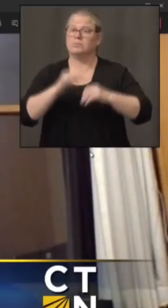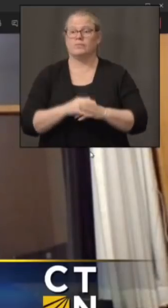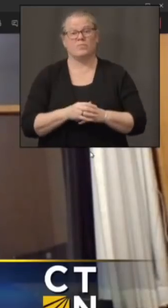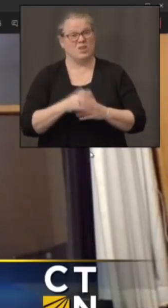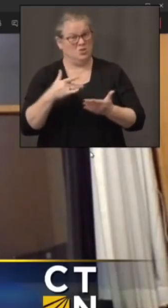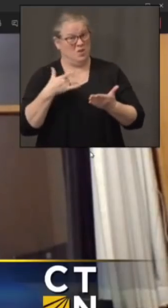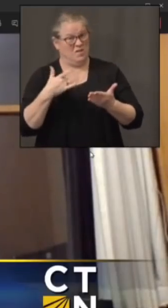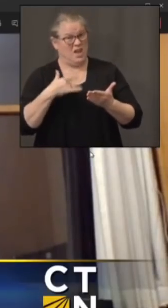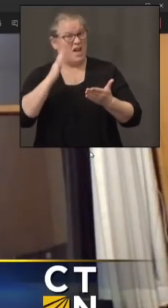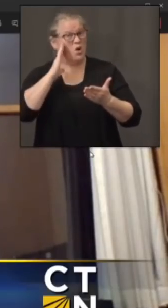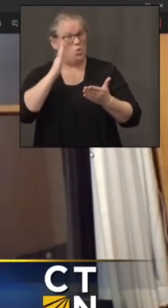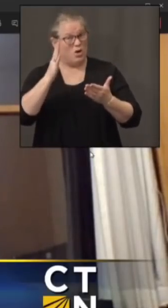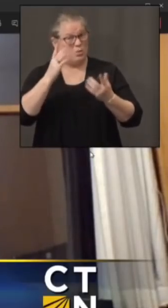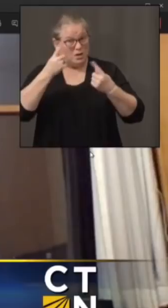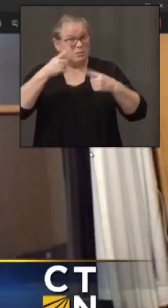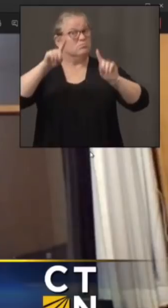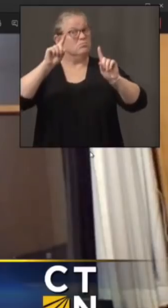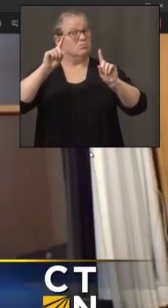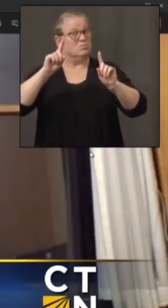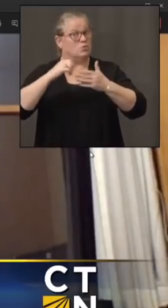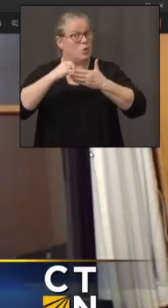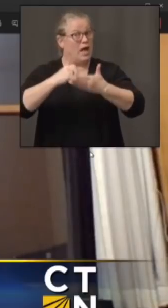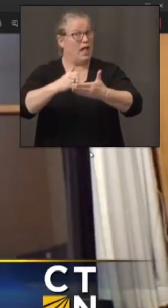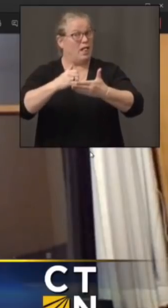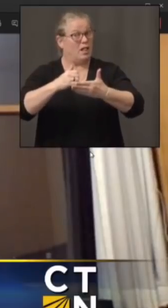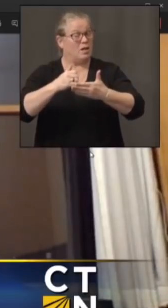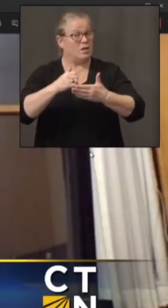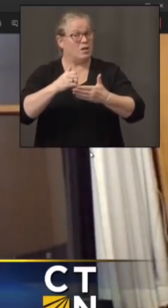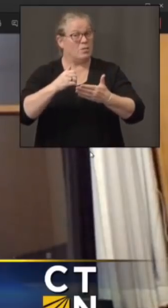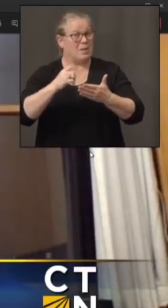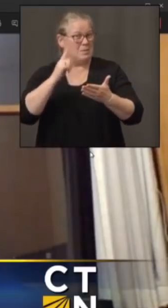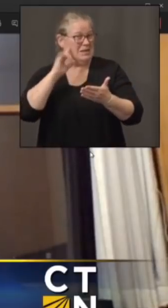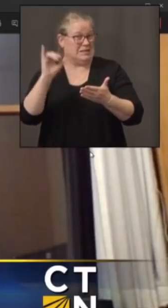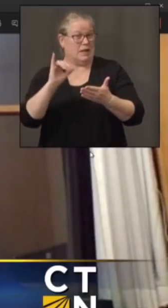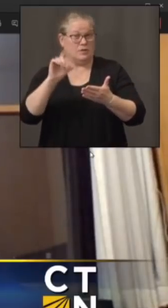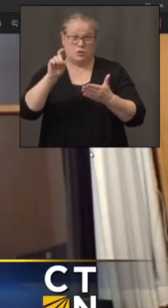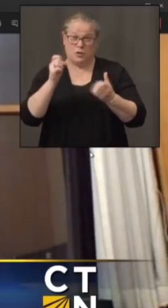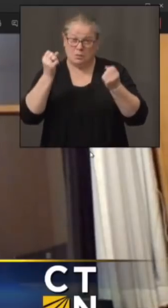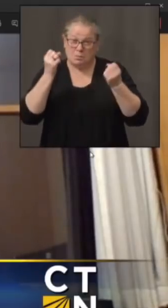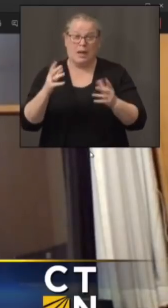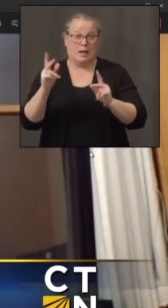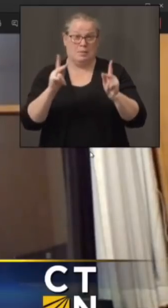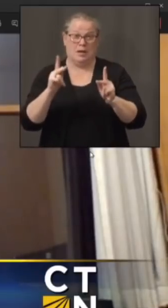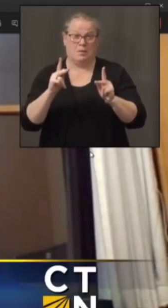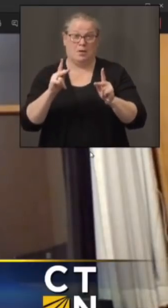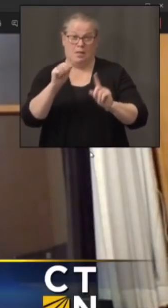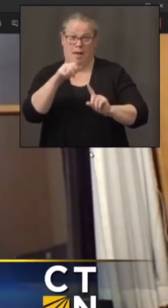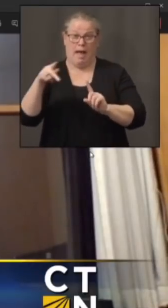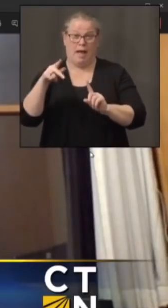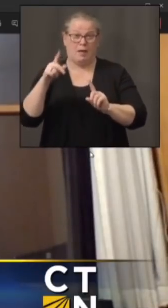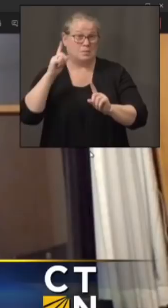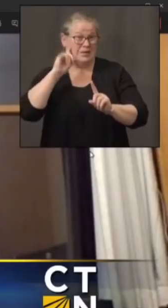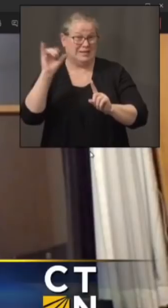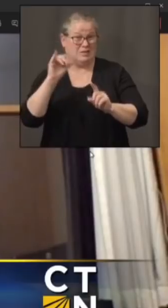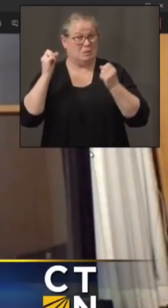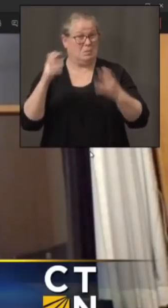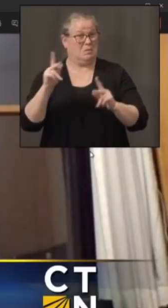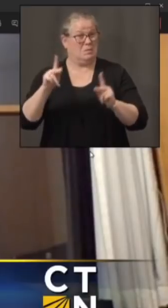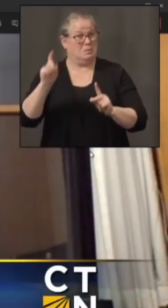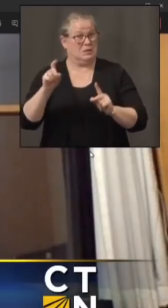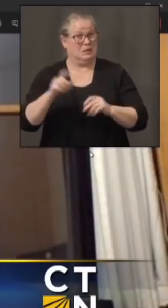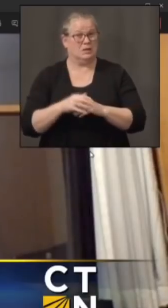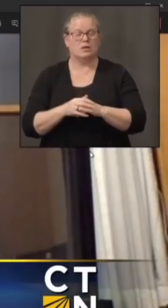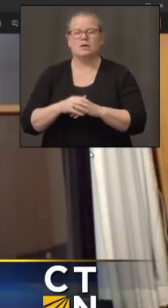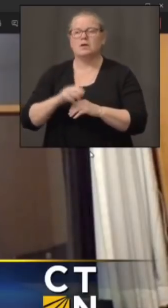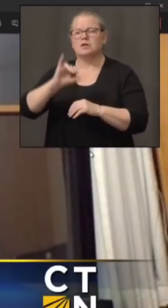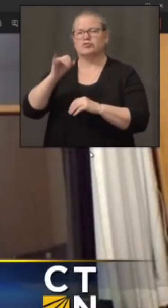this to be in the near term? It sounds like you need to really get a good base going. Yeah, and it should be clear. This does